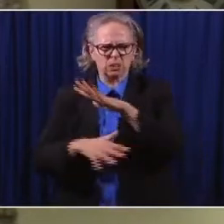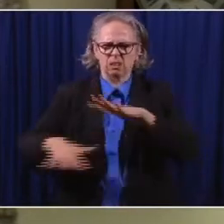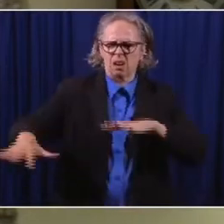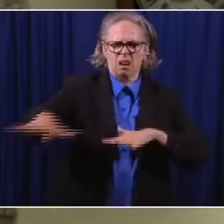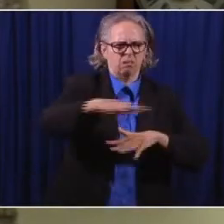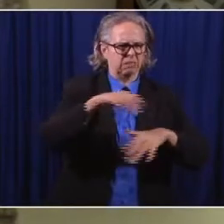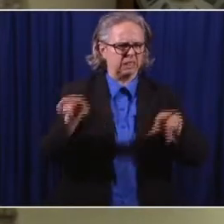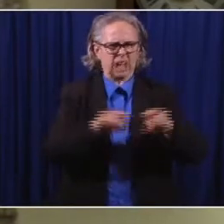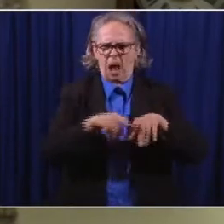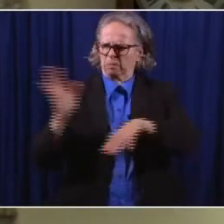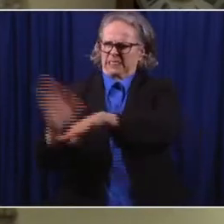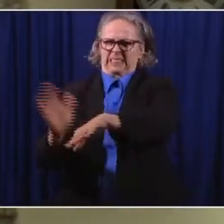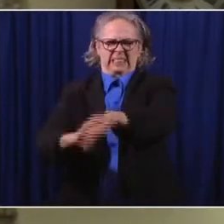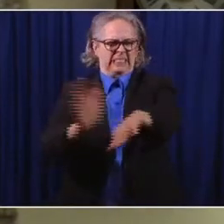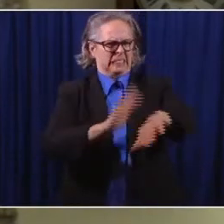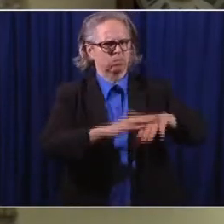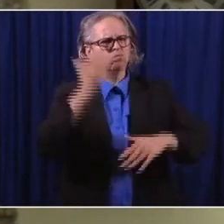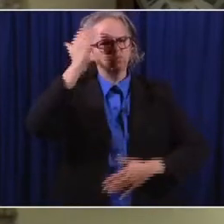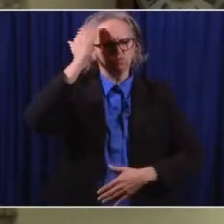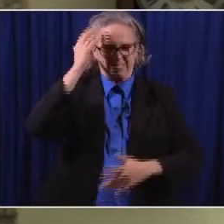So,